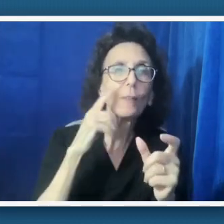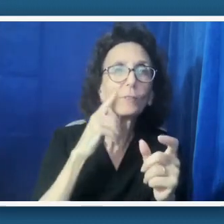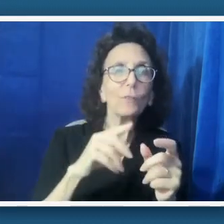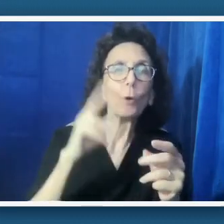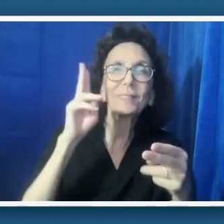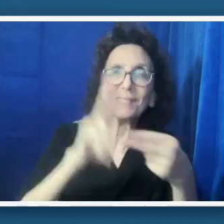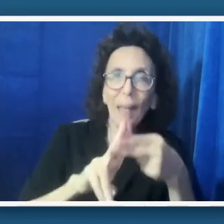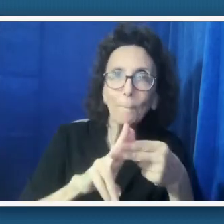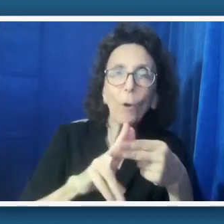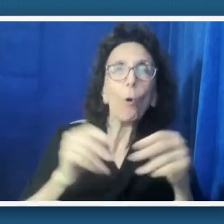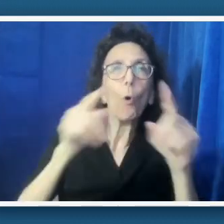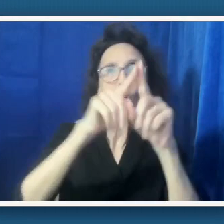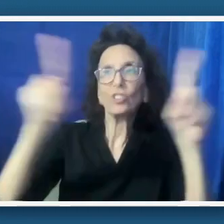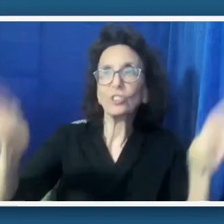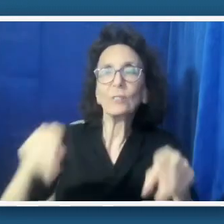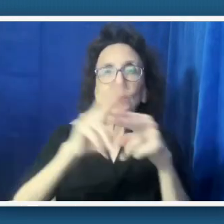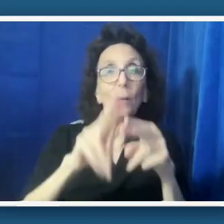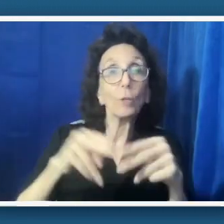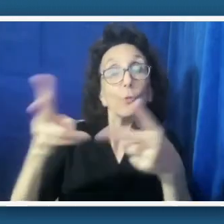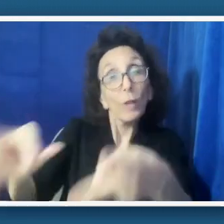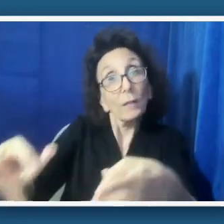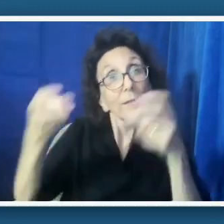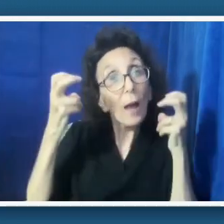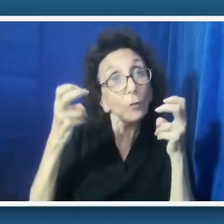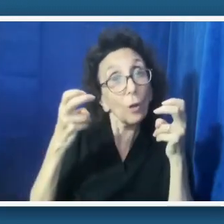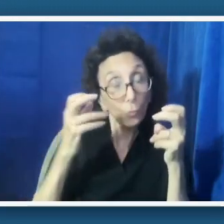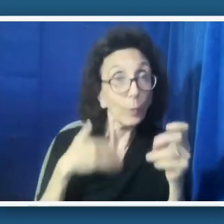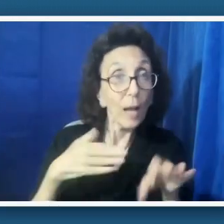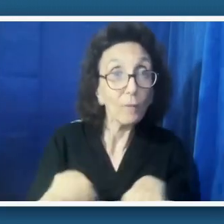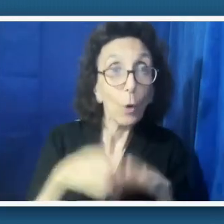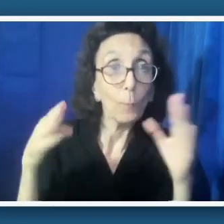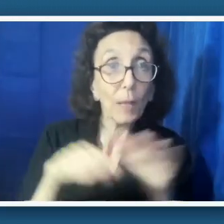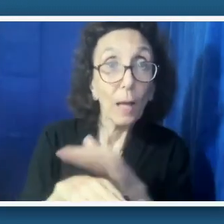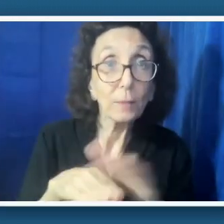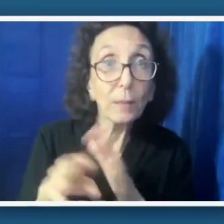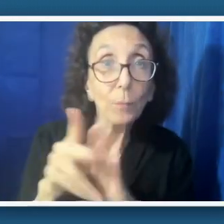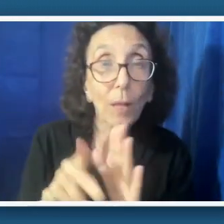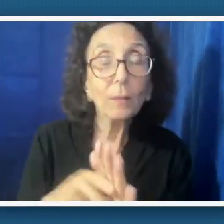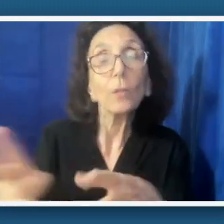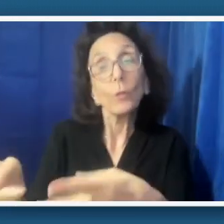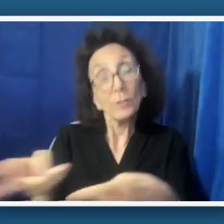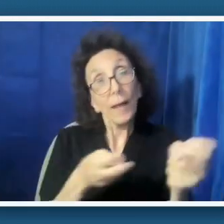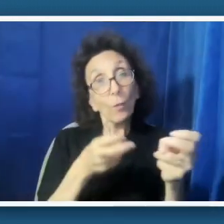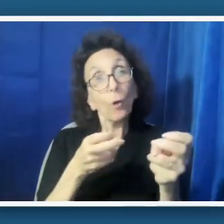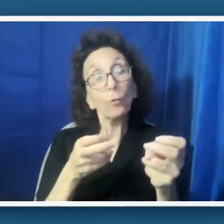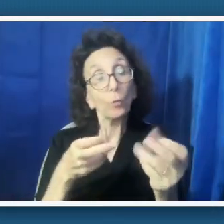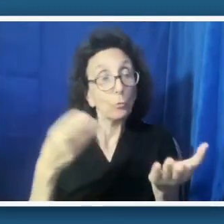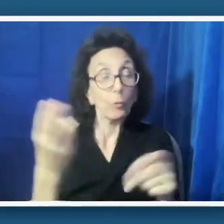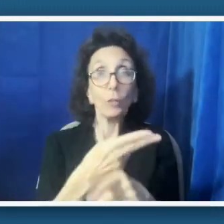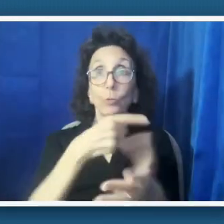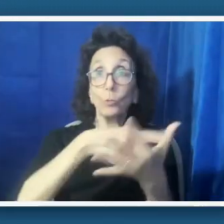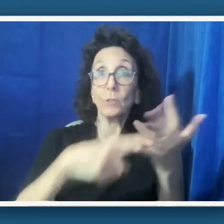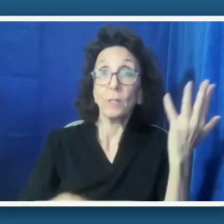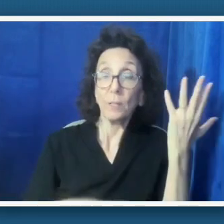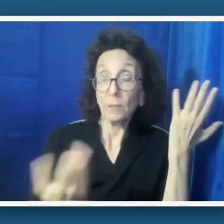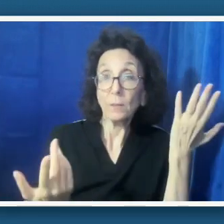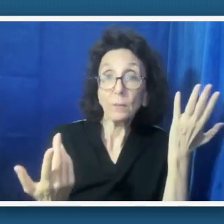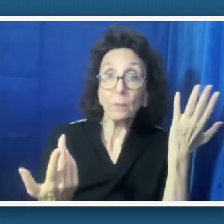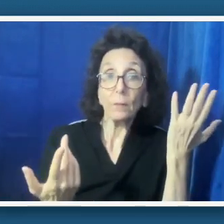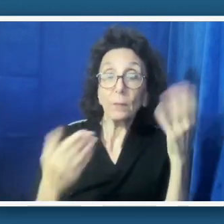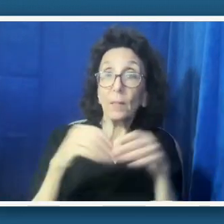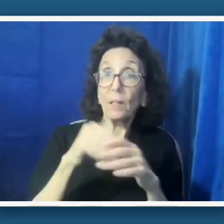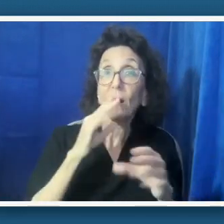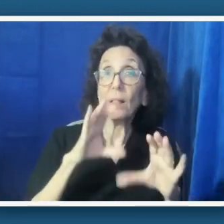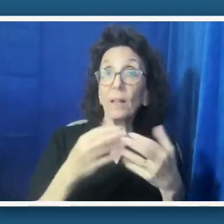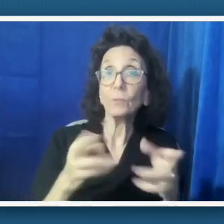So if you go there and download them through our open access policy, you should be able to use a lot of these images in your